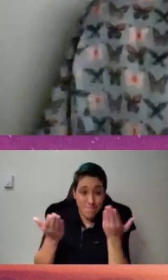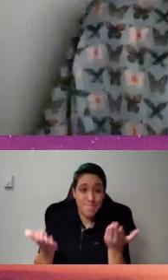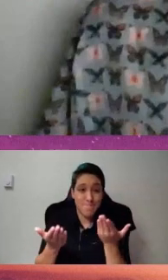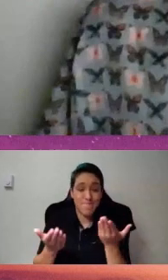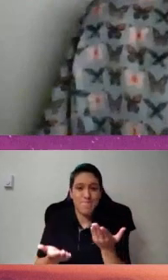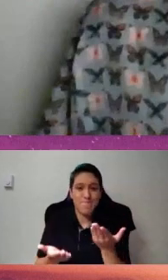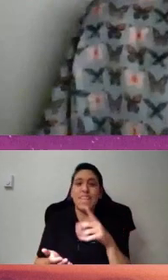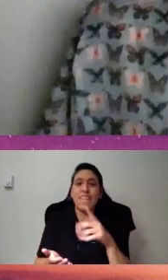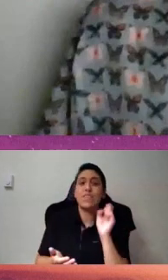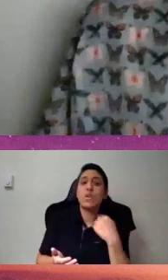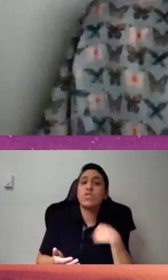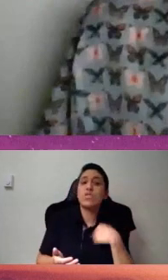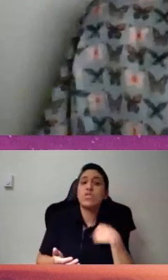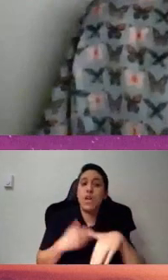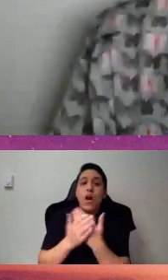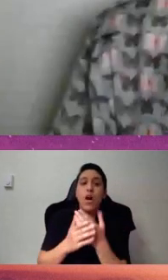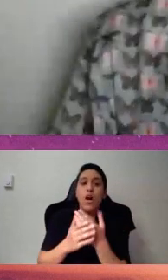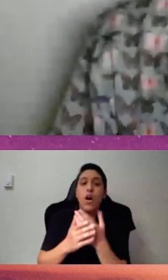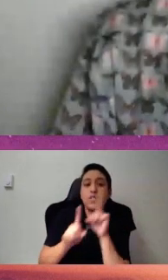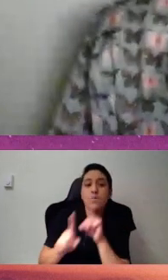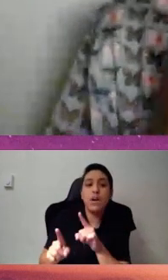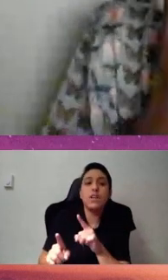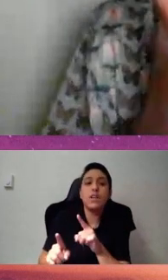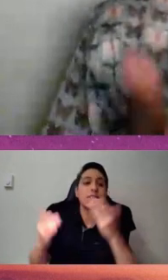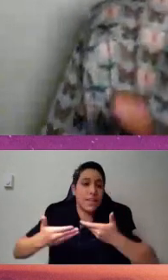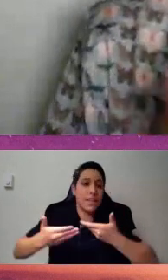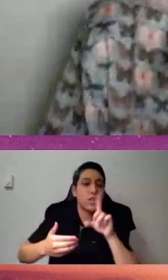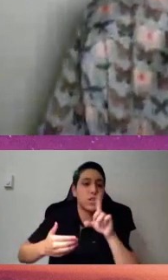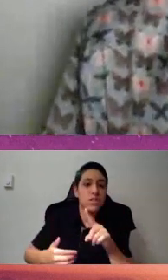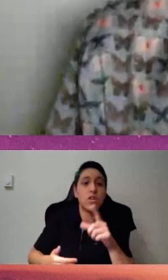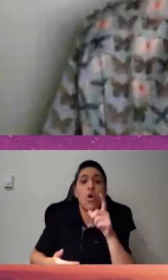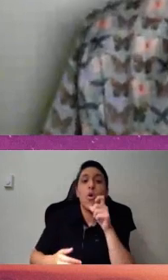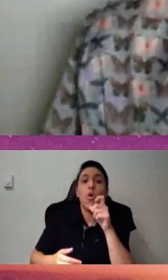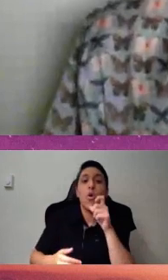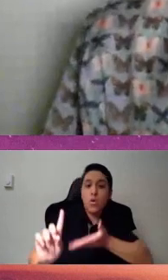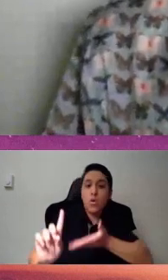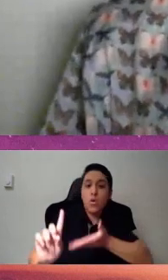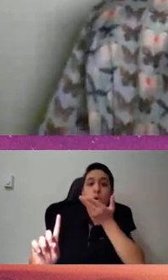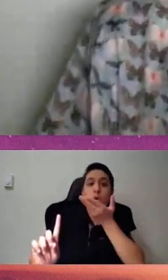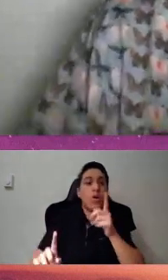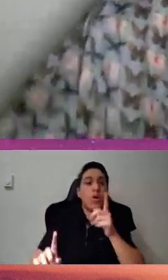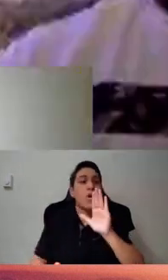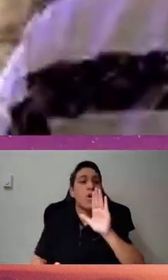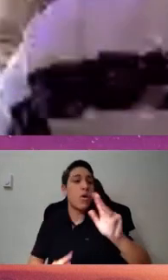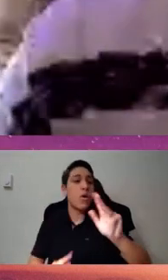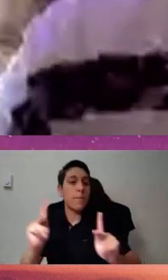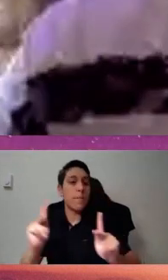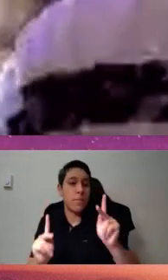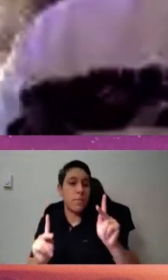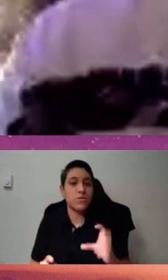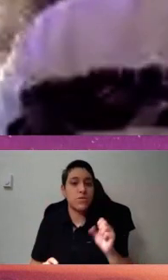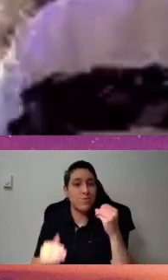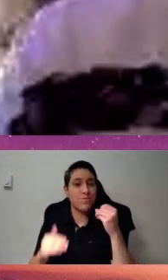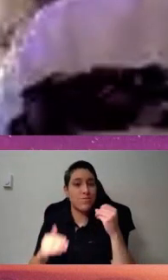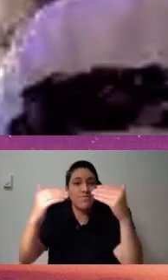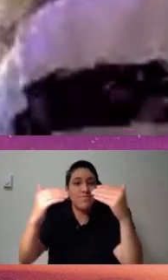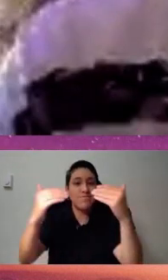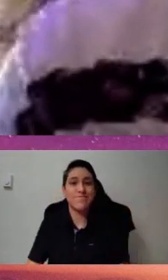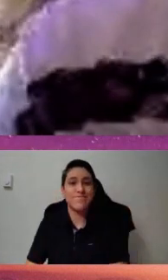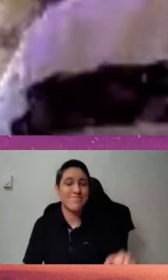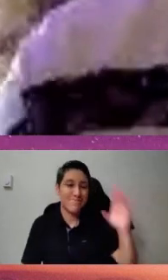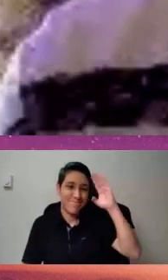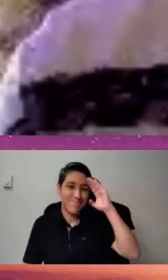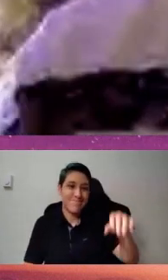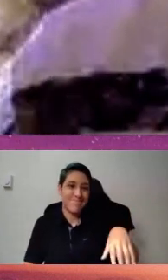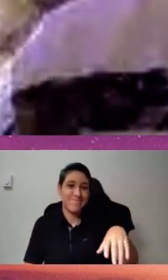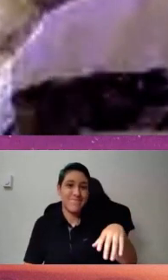that we're responding to is an introduction question. Who are you and who are your people? So off to you, Ganesha. Hi, thank you. Thank you for